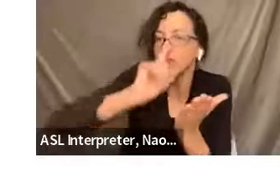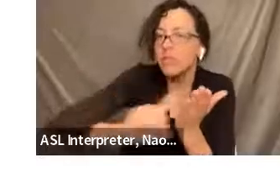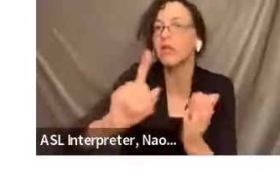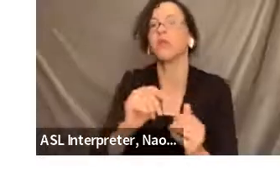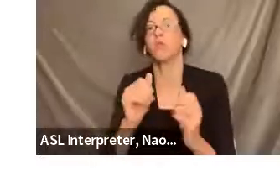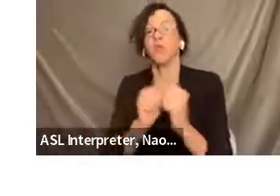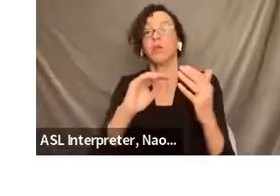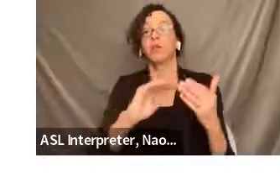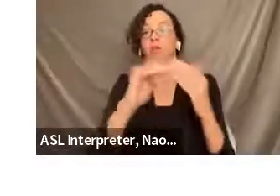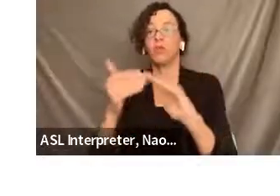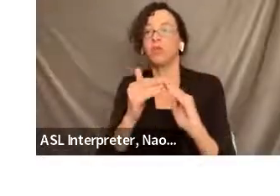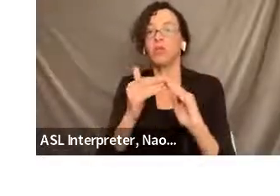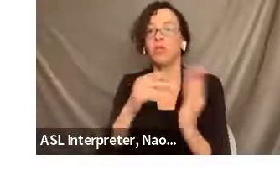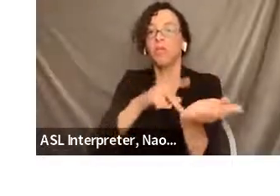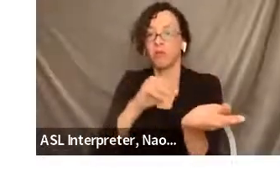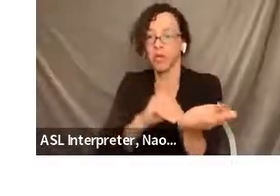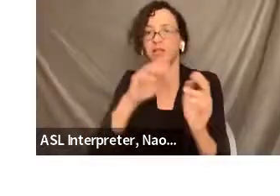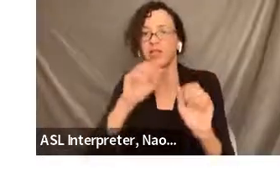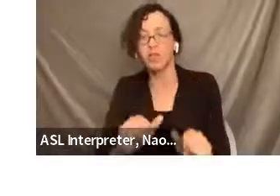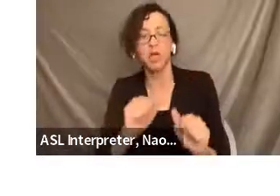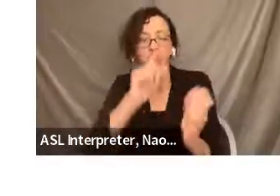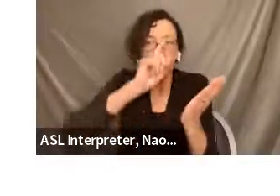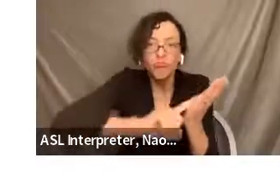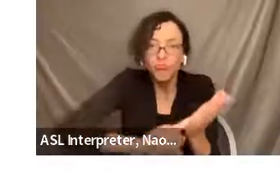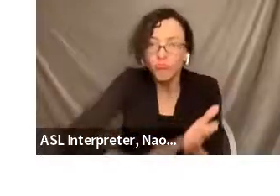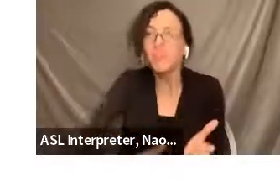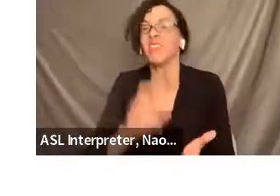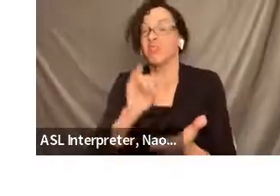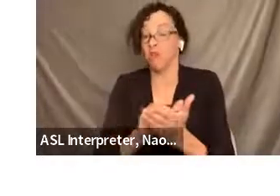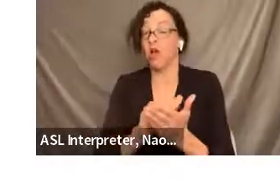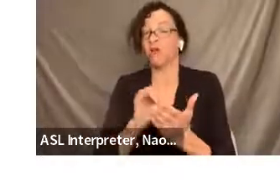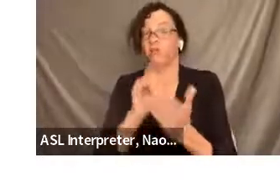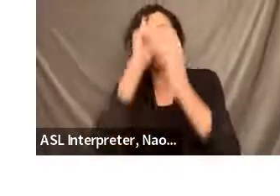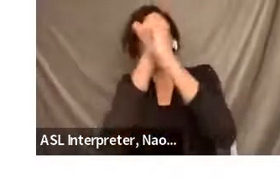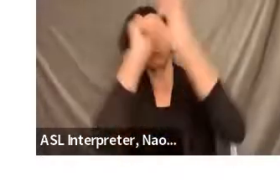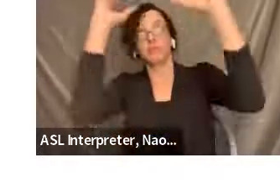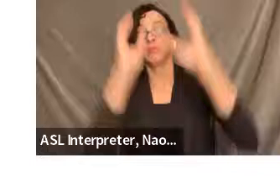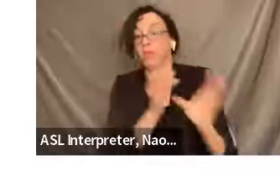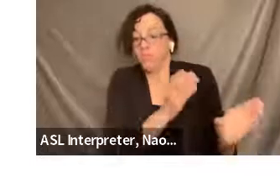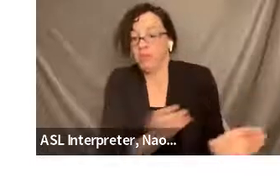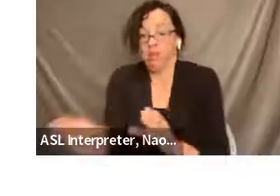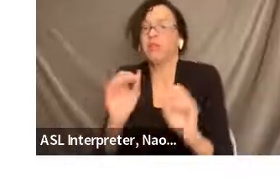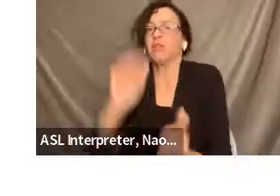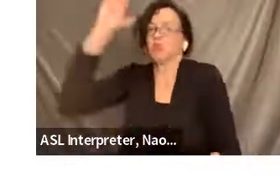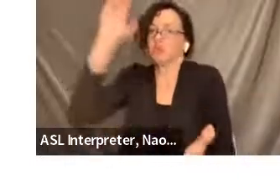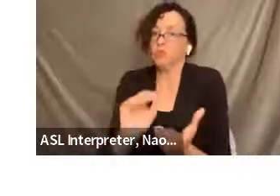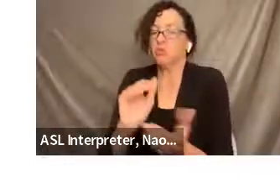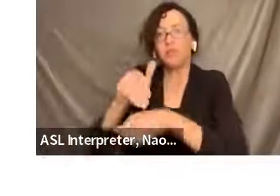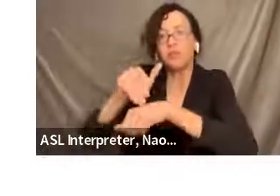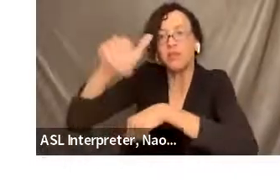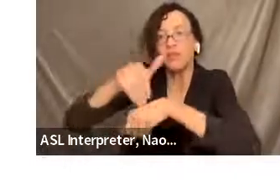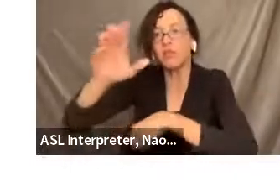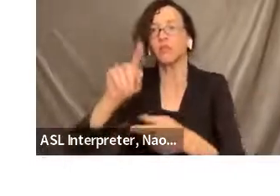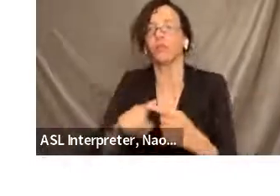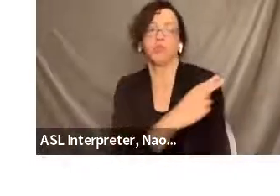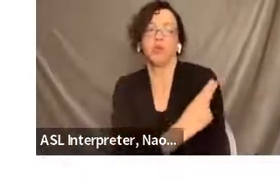to the hospitals, and we can reduce repeated 911 activations. So this is our high dream right now. And